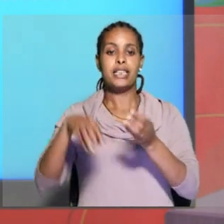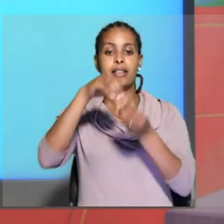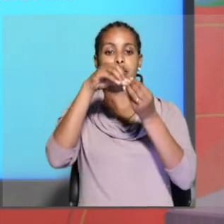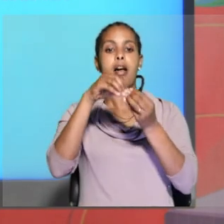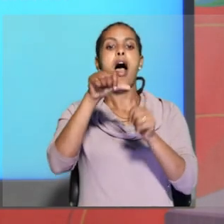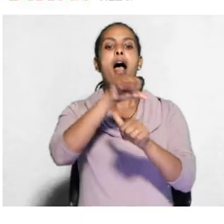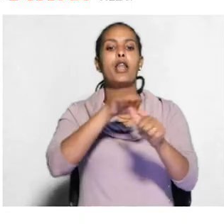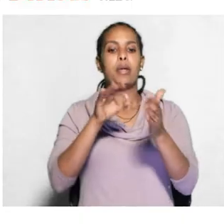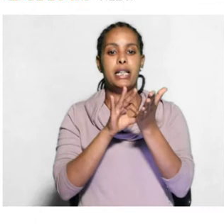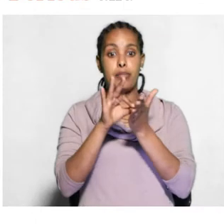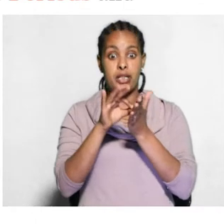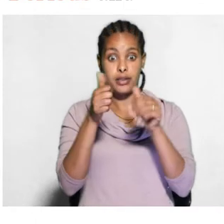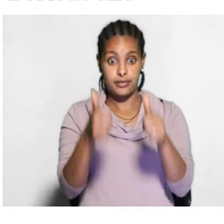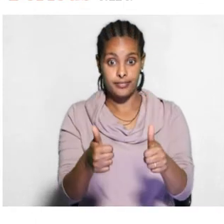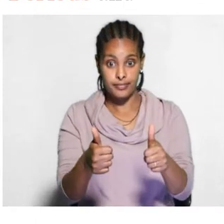atomic numbers.